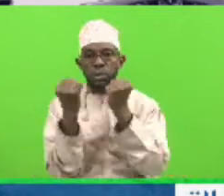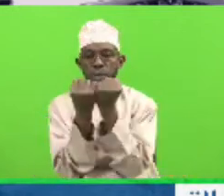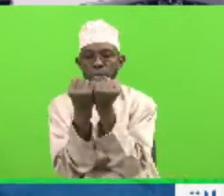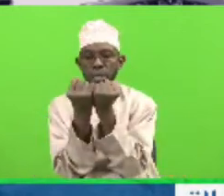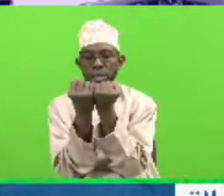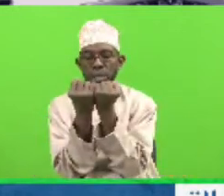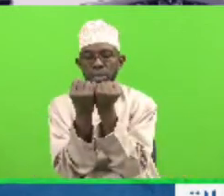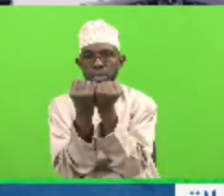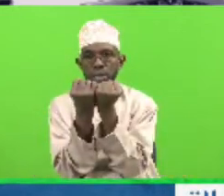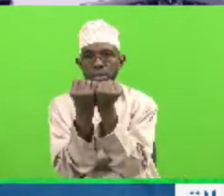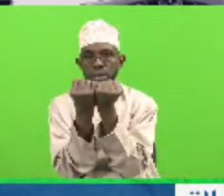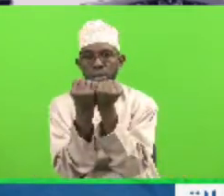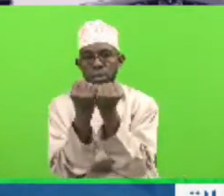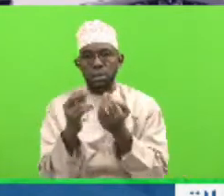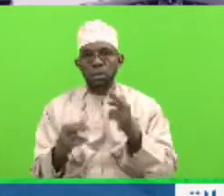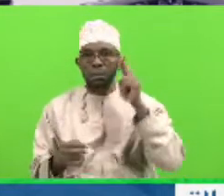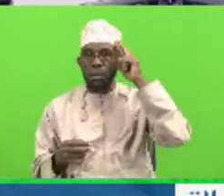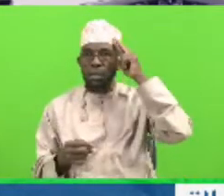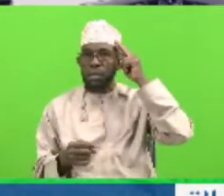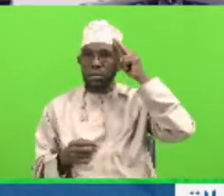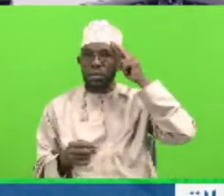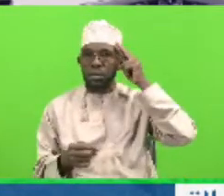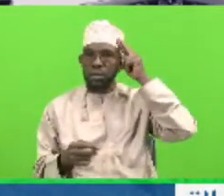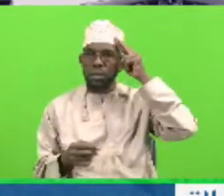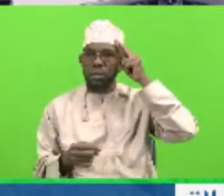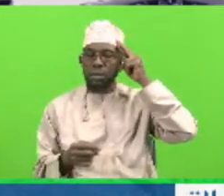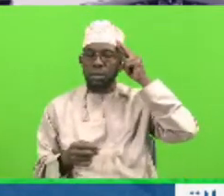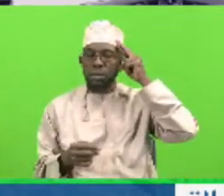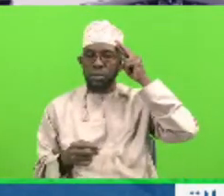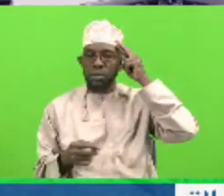society who for some reason